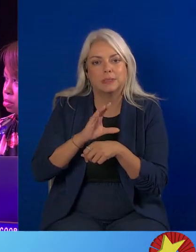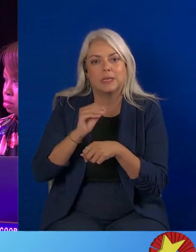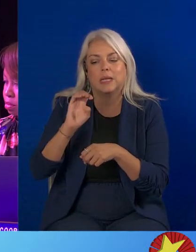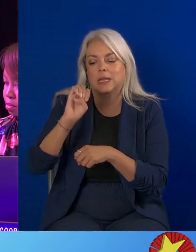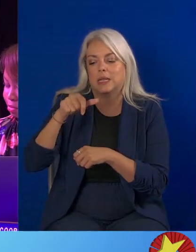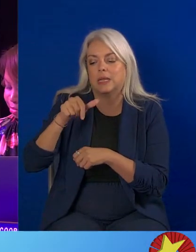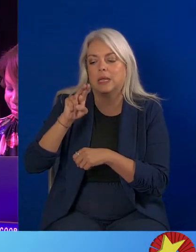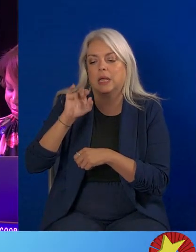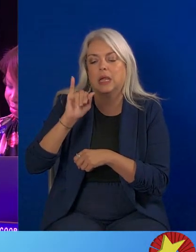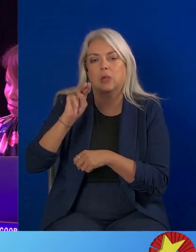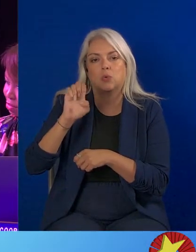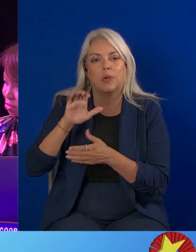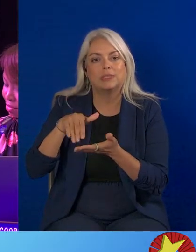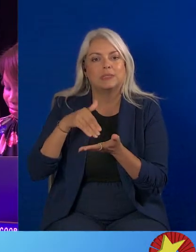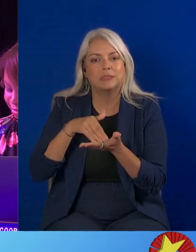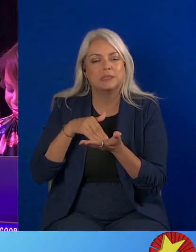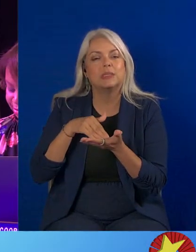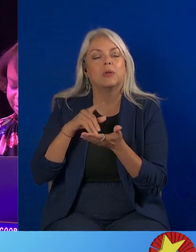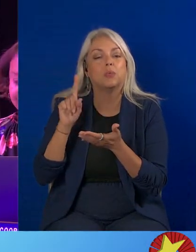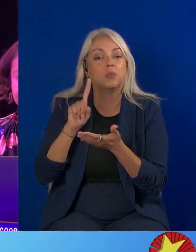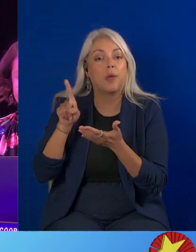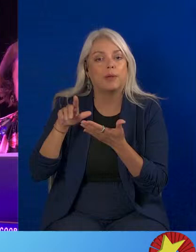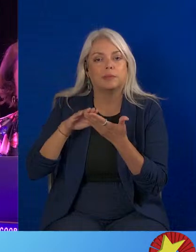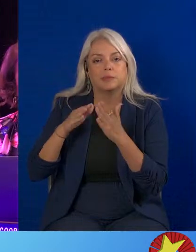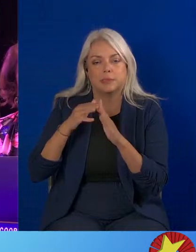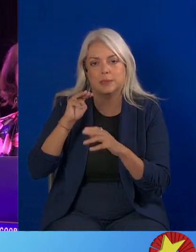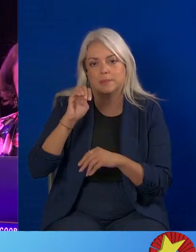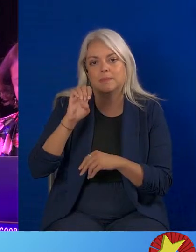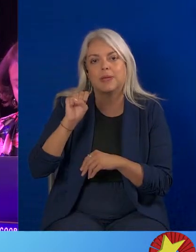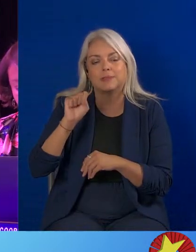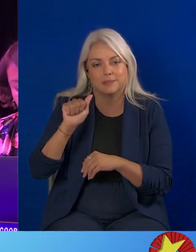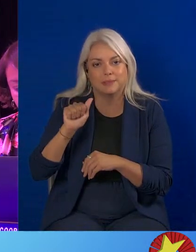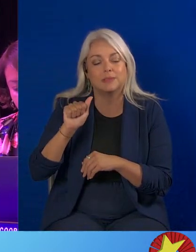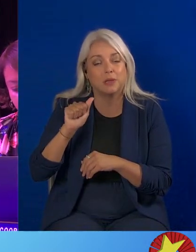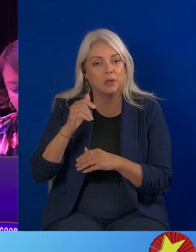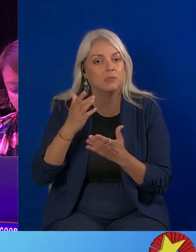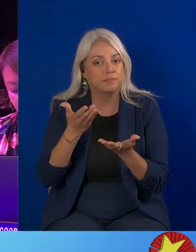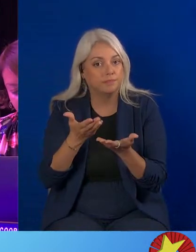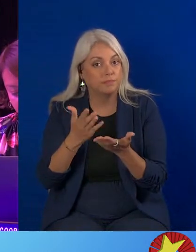Equine Center based out of Mesa. And we're looking for approval.